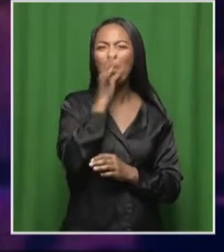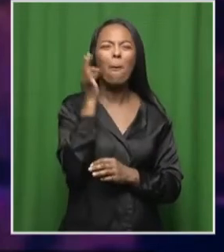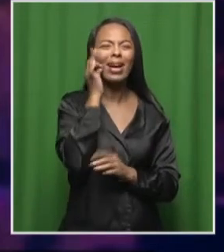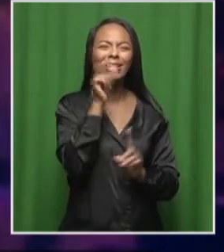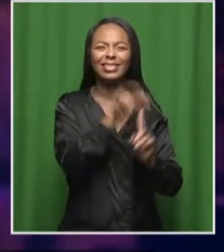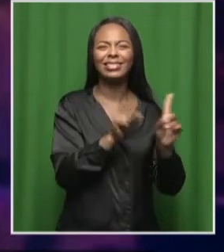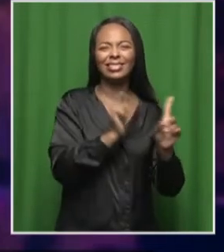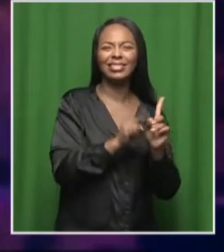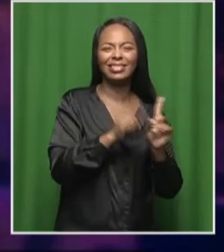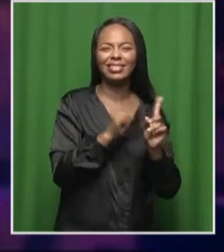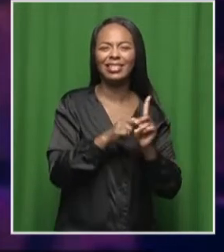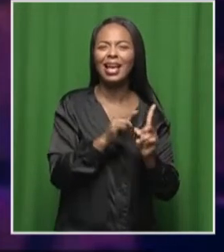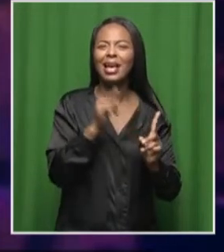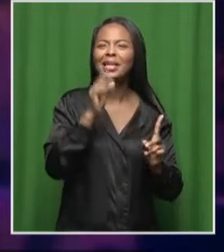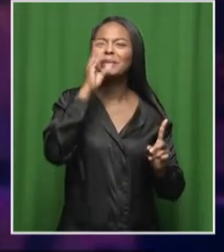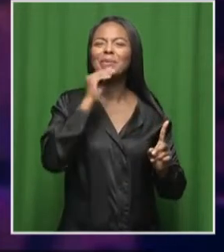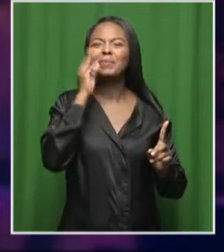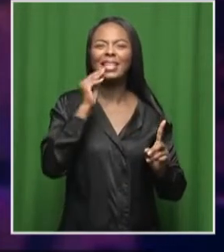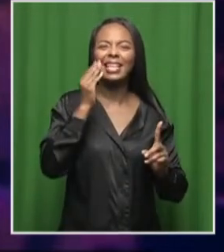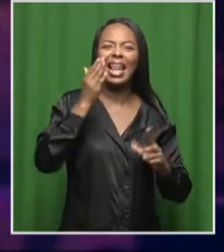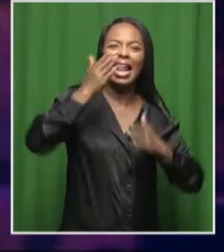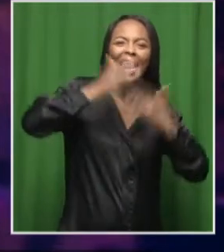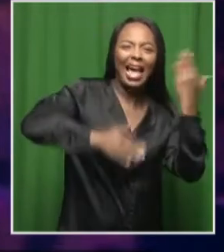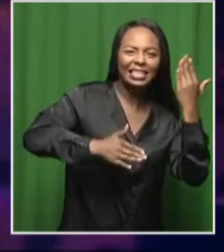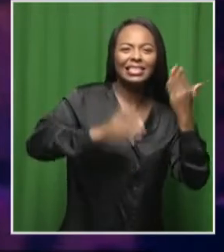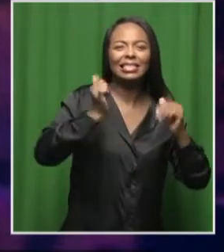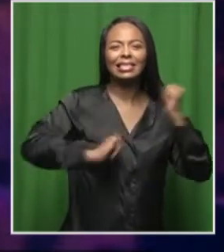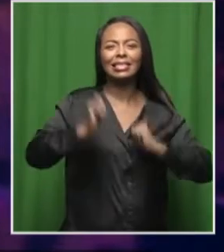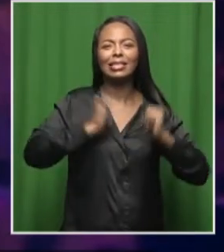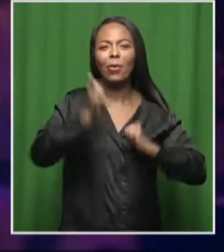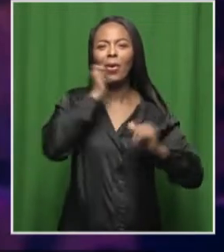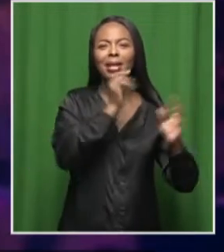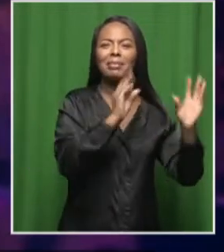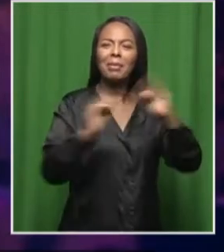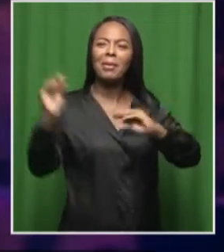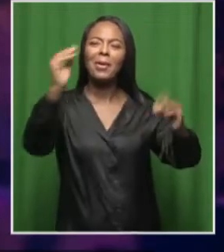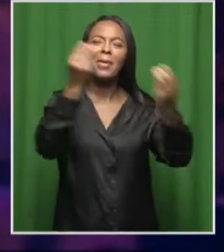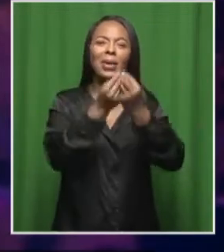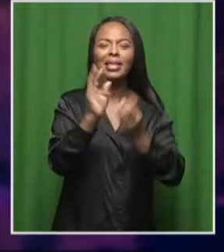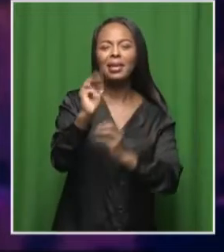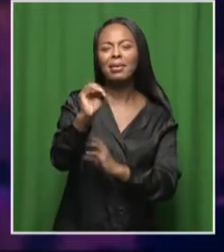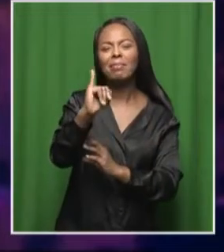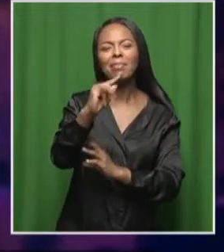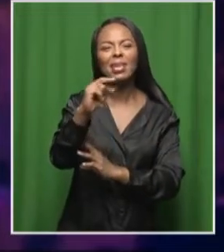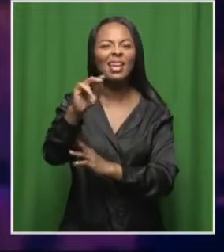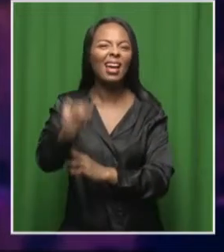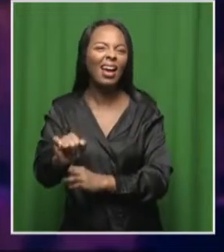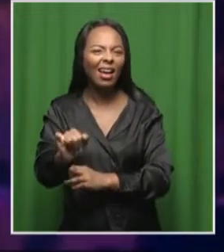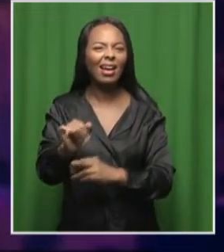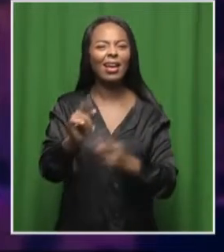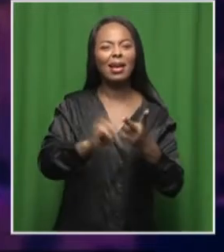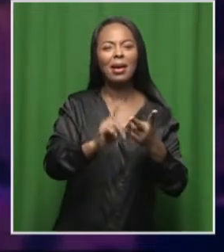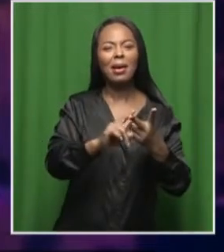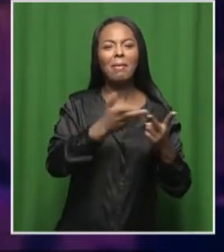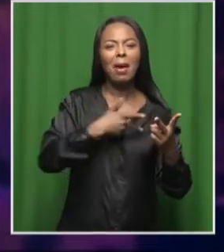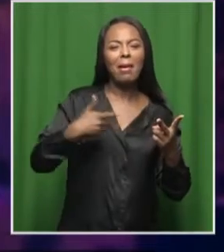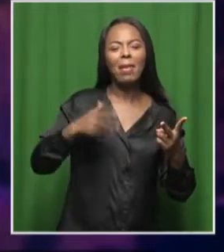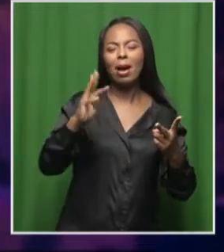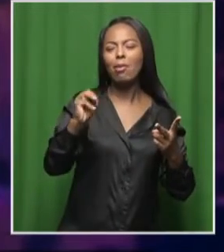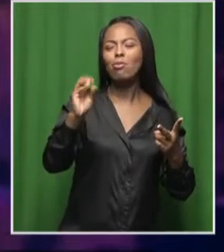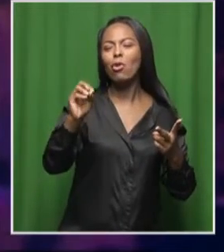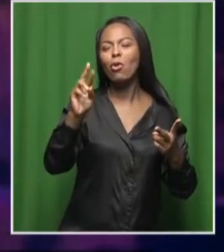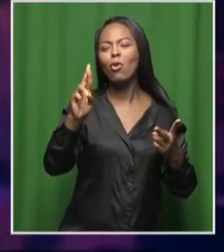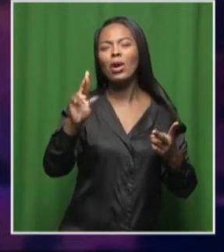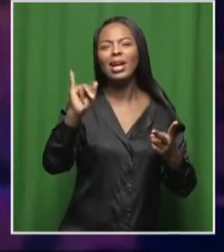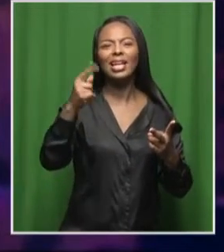only speaks at the end when he speaks to Mingas. You have Mamriti, who's